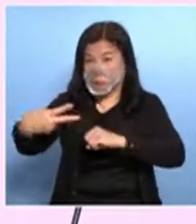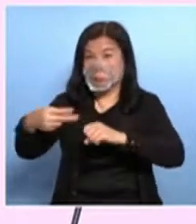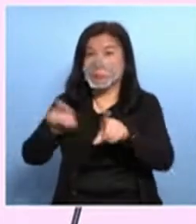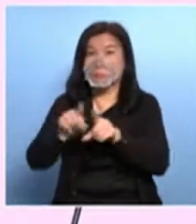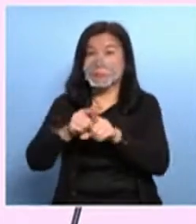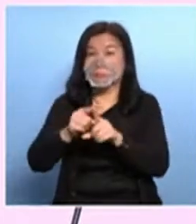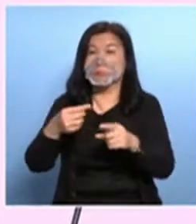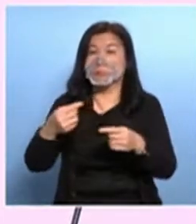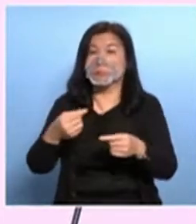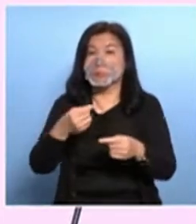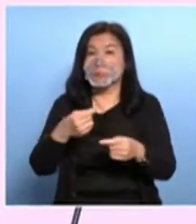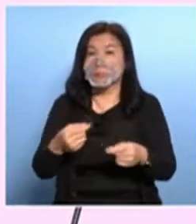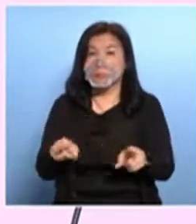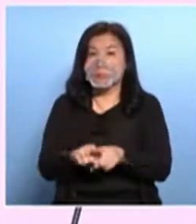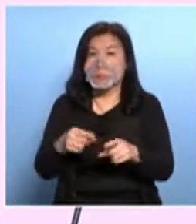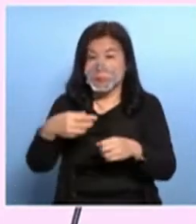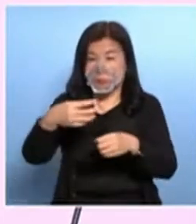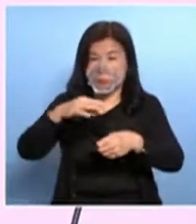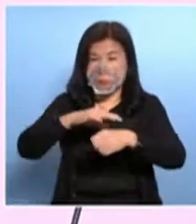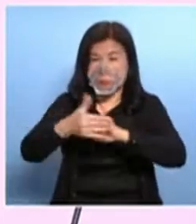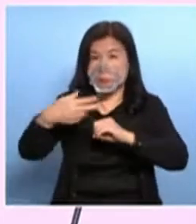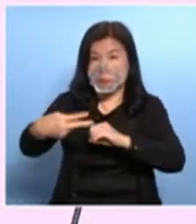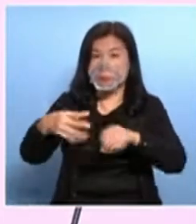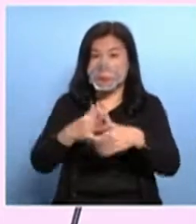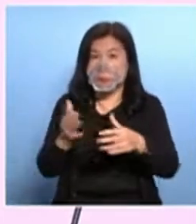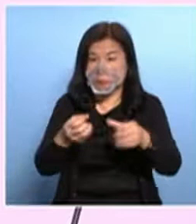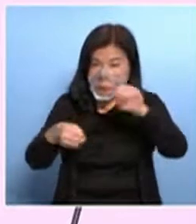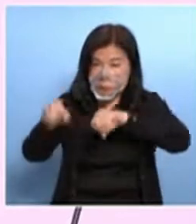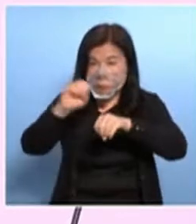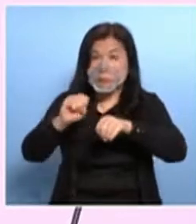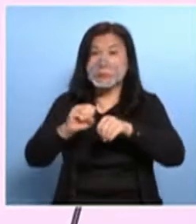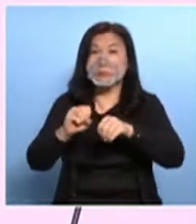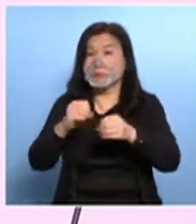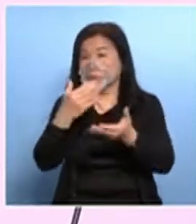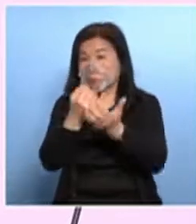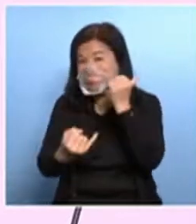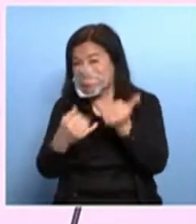and the world's second largest fundraising hub for biotechnology.